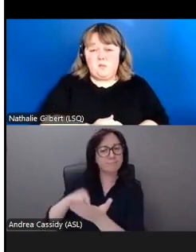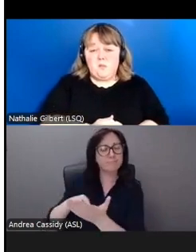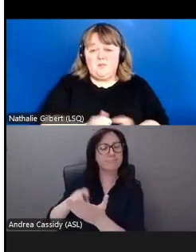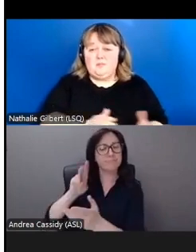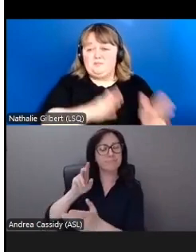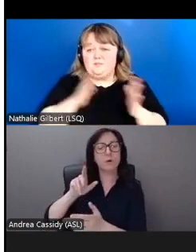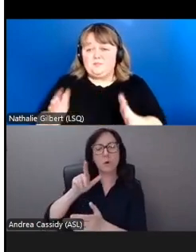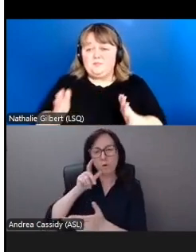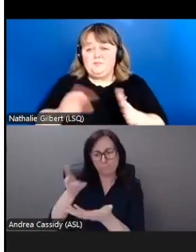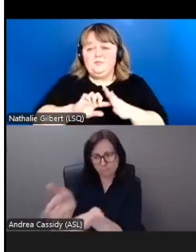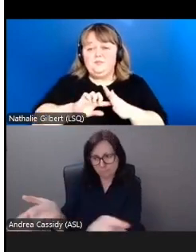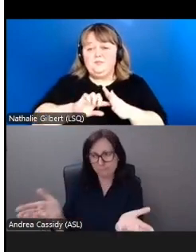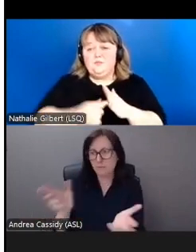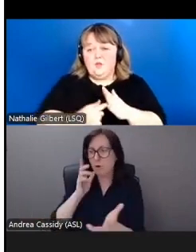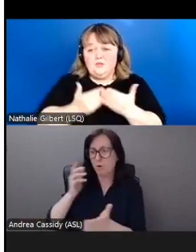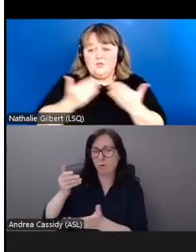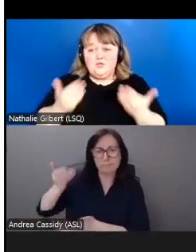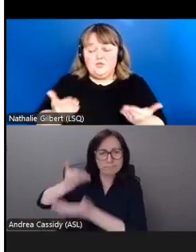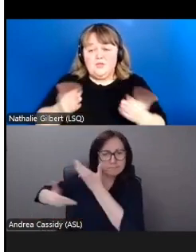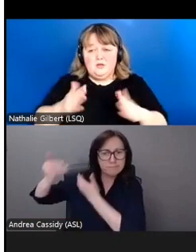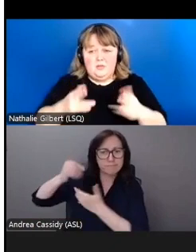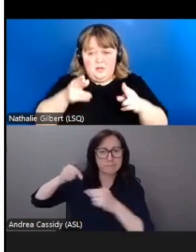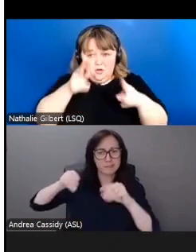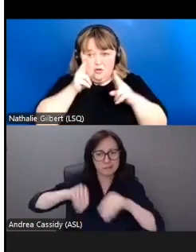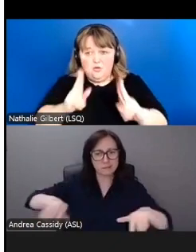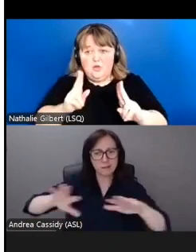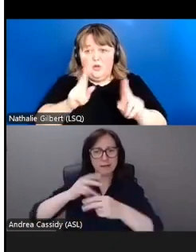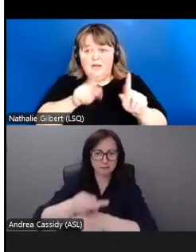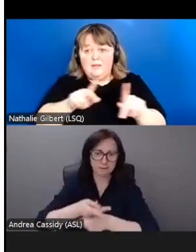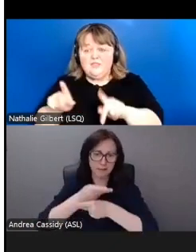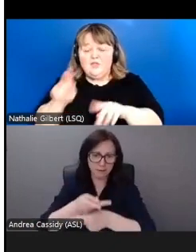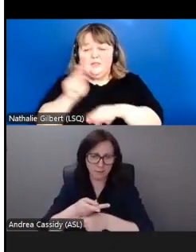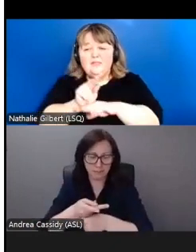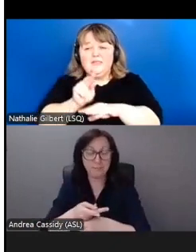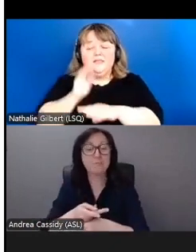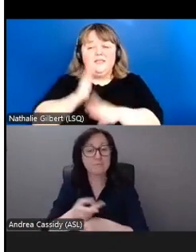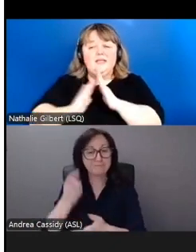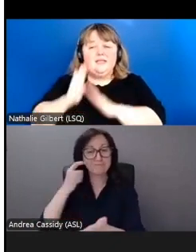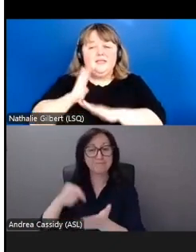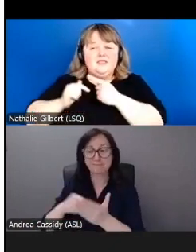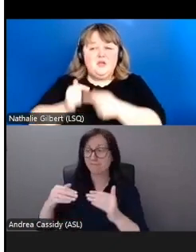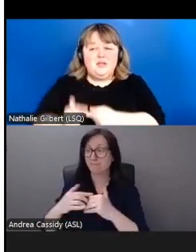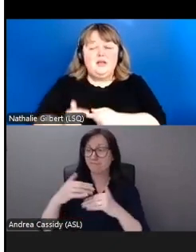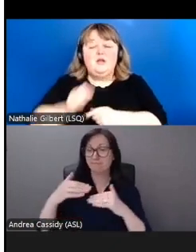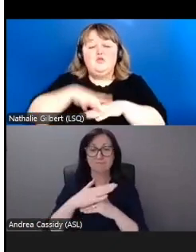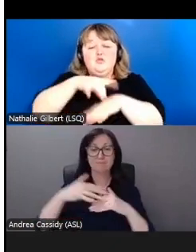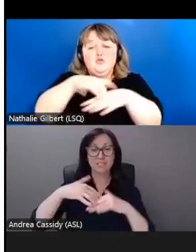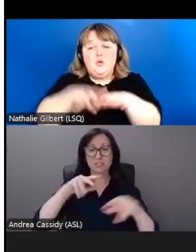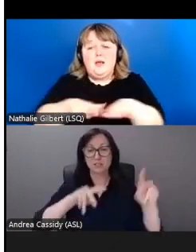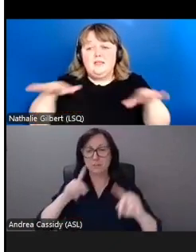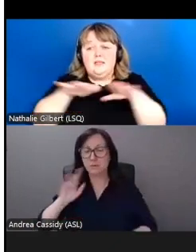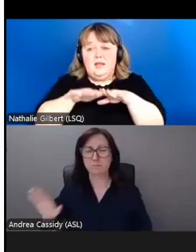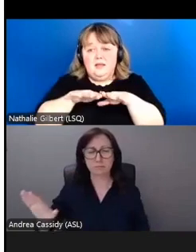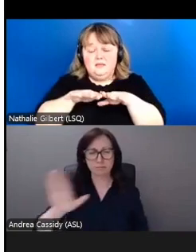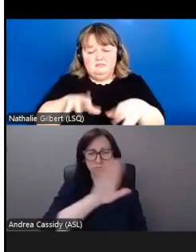are the traditional guardians of this land. We acknowledge the Indigenous peoples of all the lands